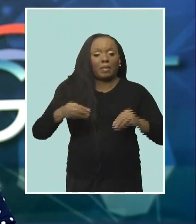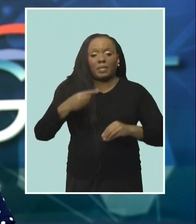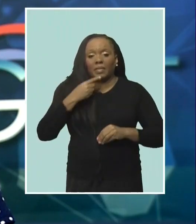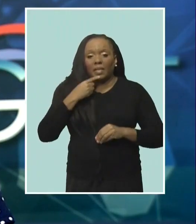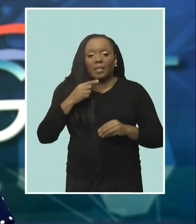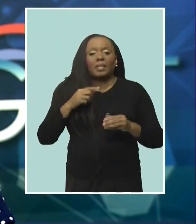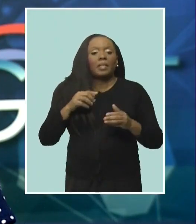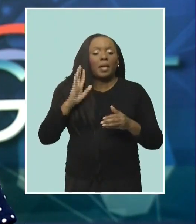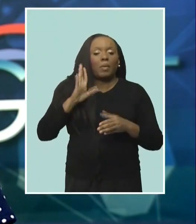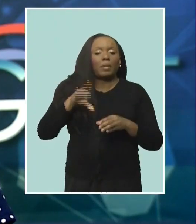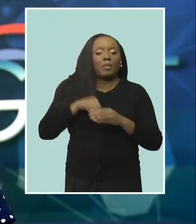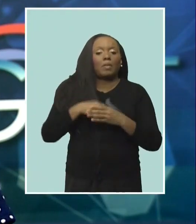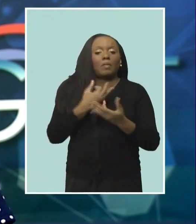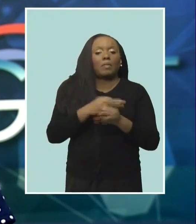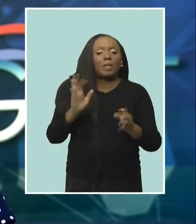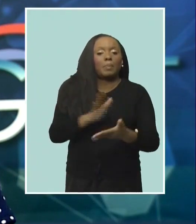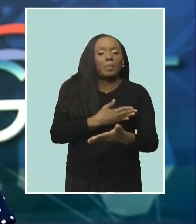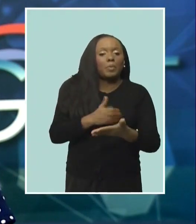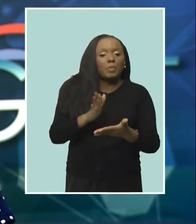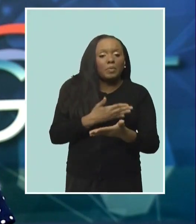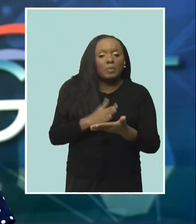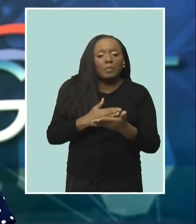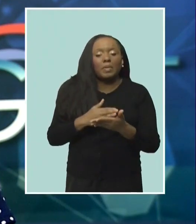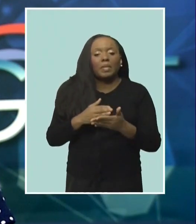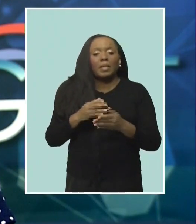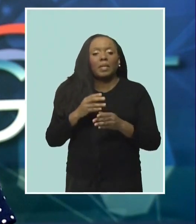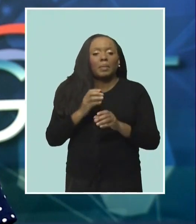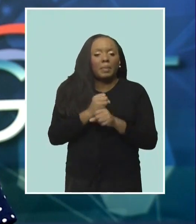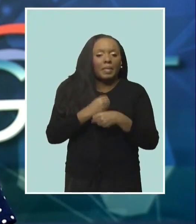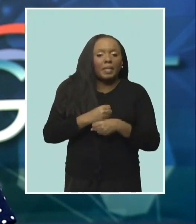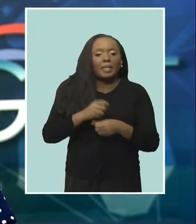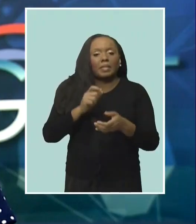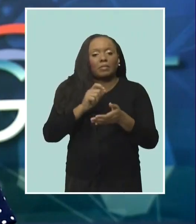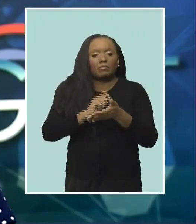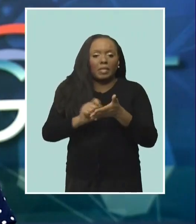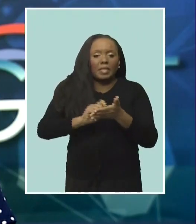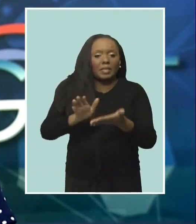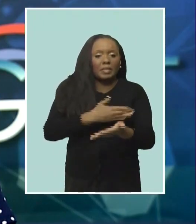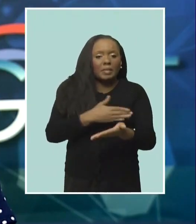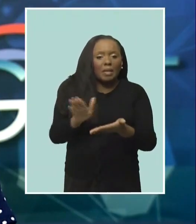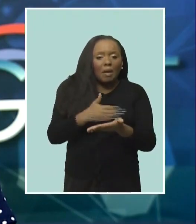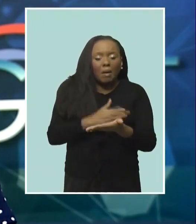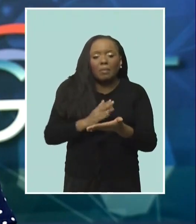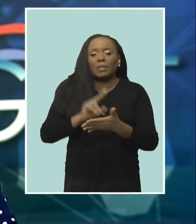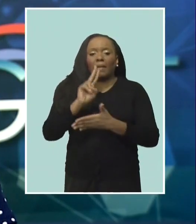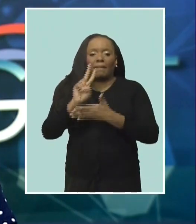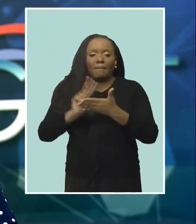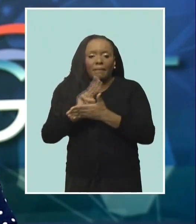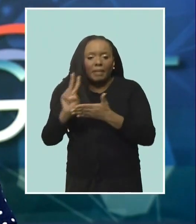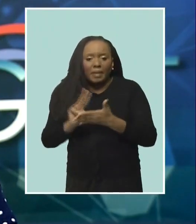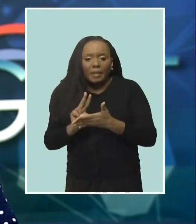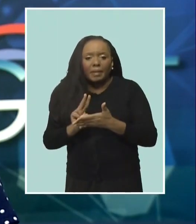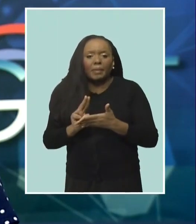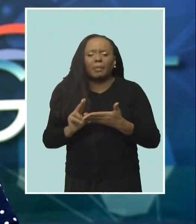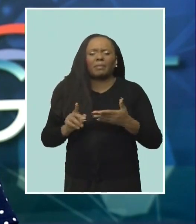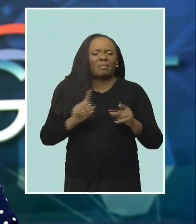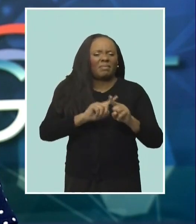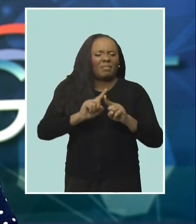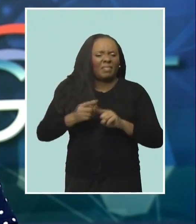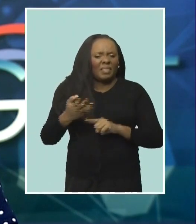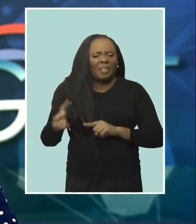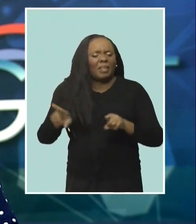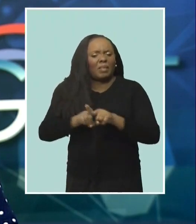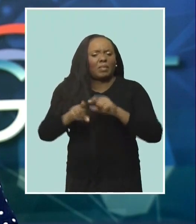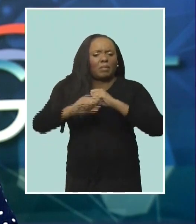free music production, songwriting and video creation services for selected individuals, supported by industry professionals, and